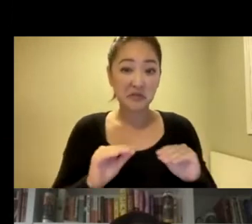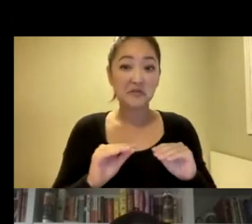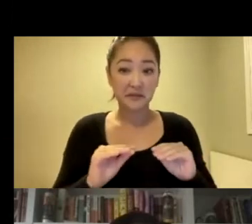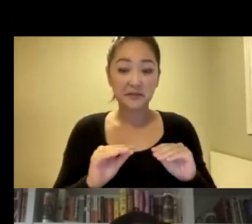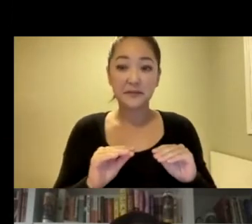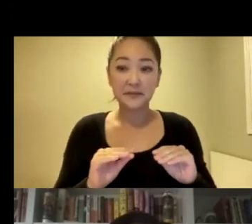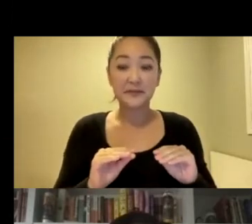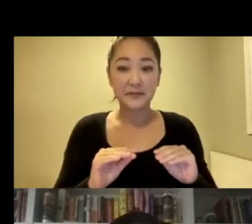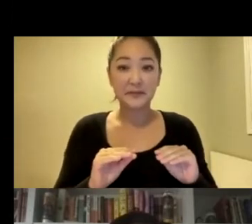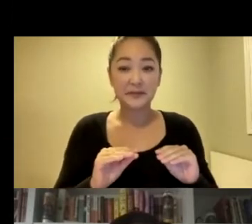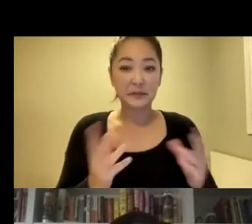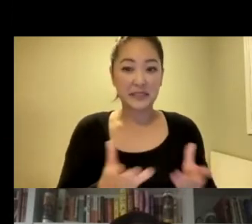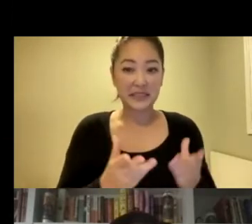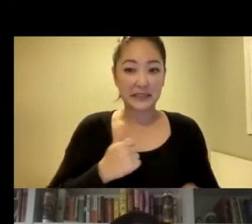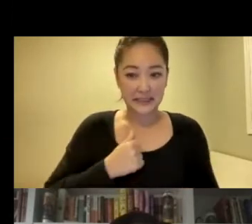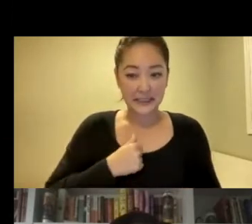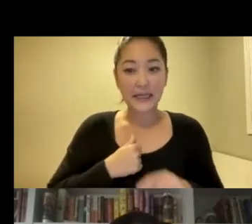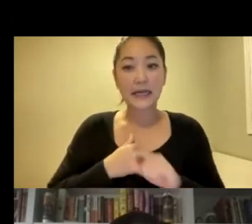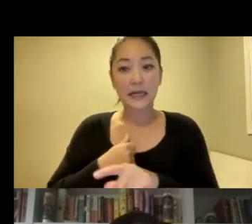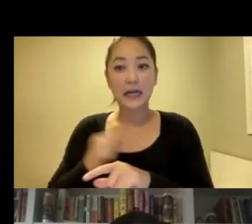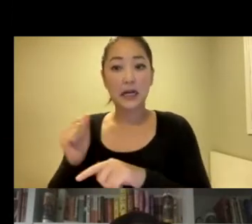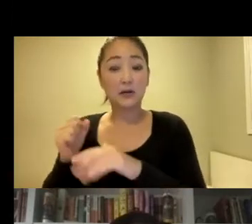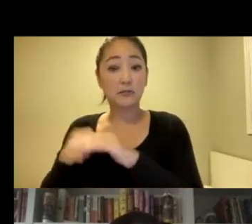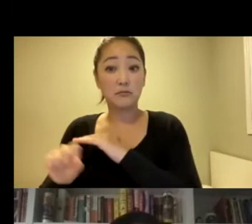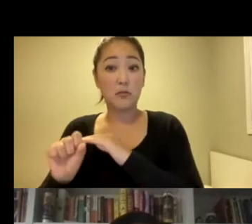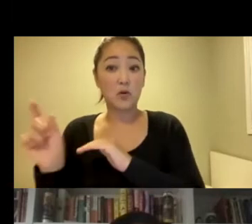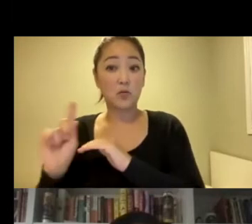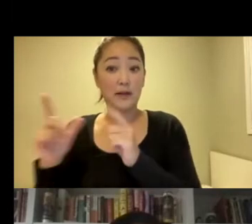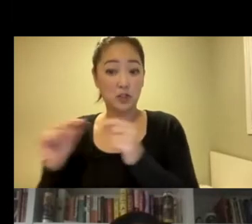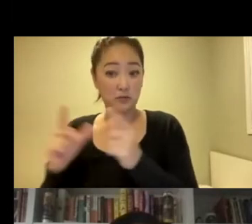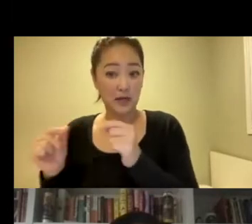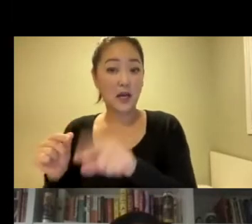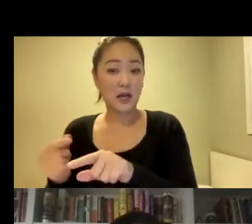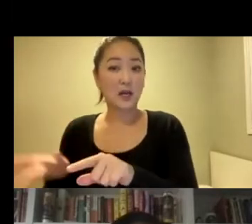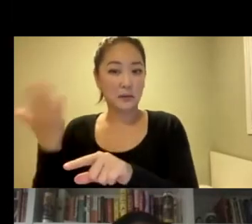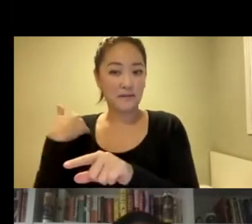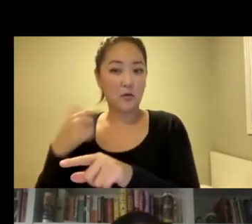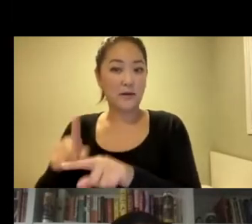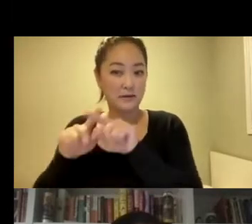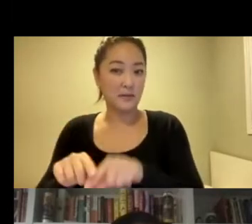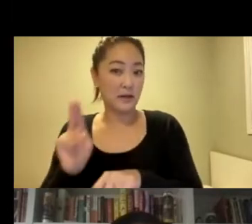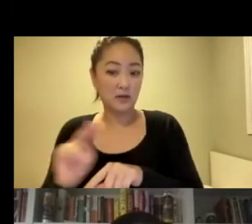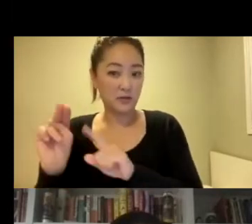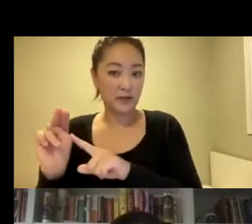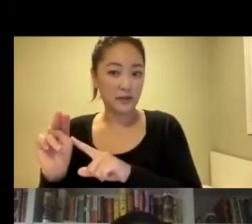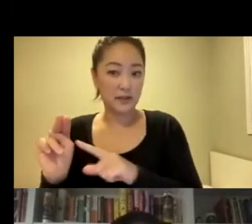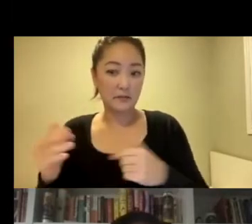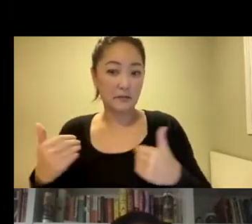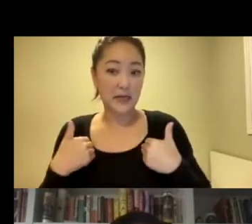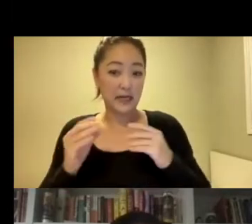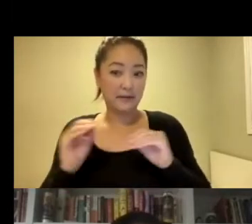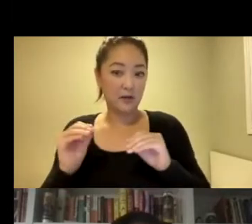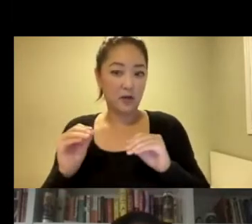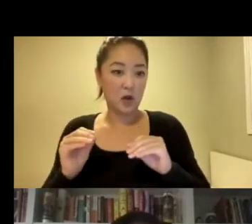was born in Japan, which was then a United Nations dependency. I have no birth citizenship.